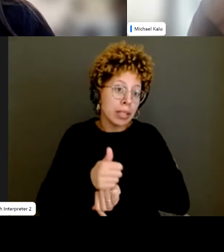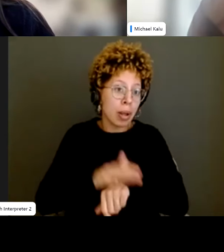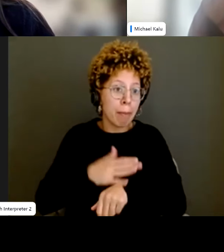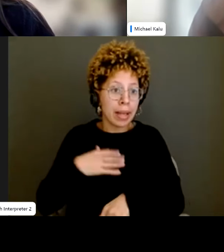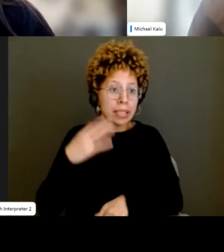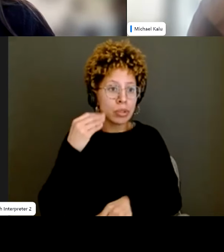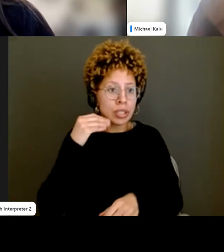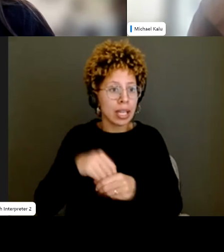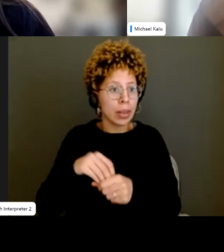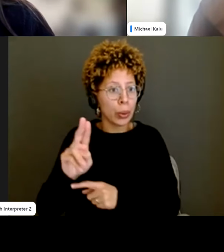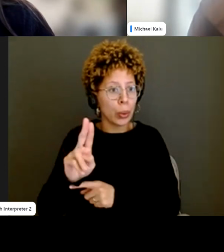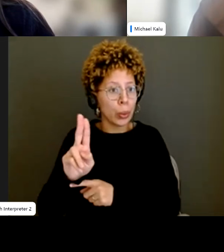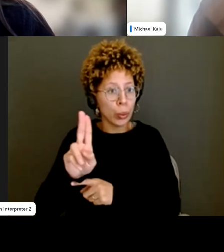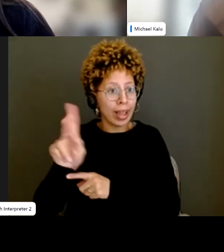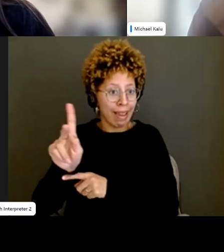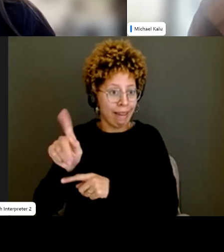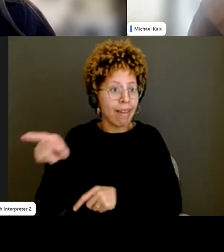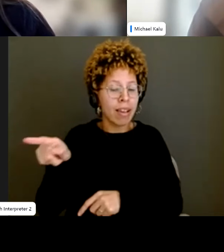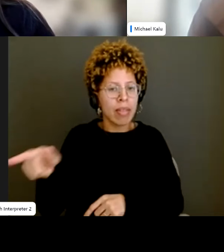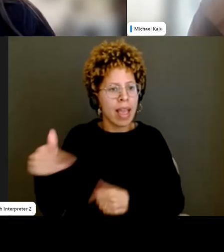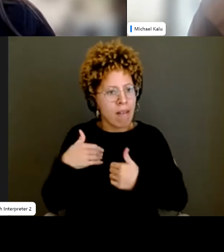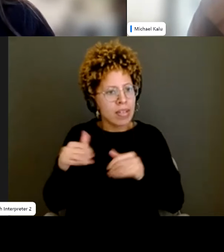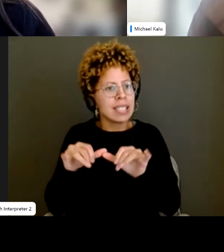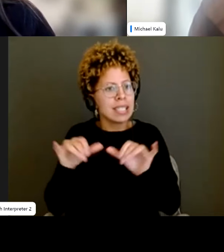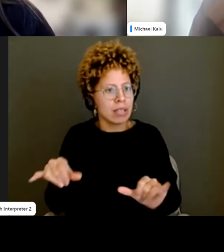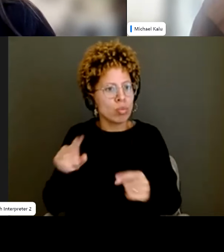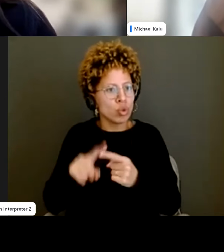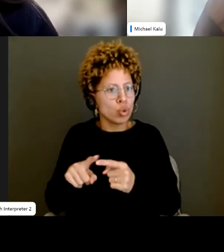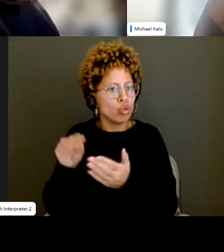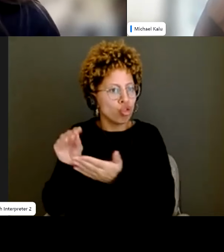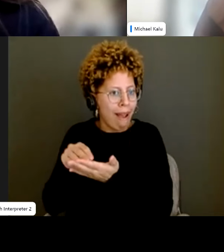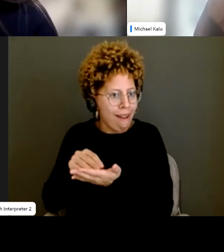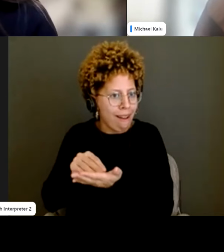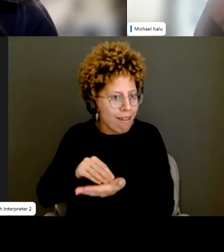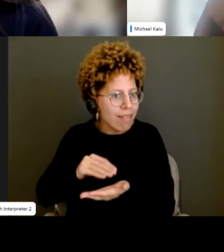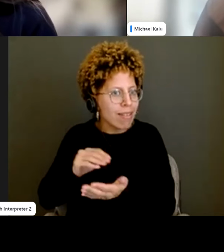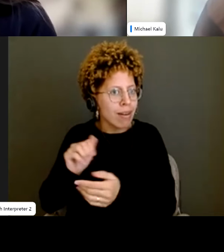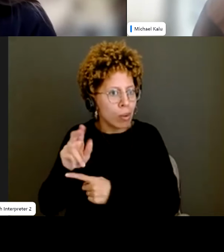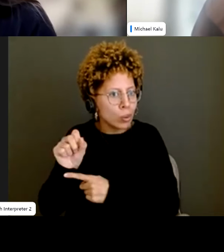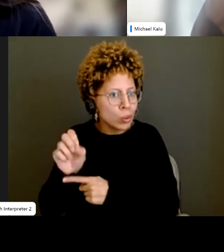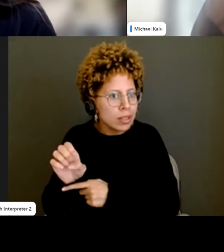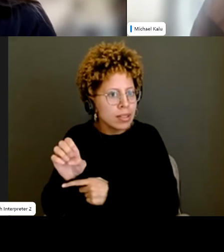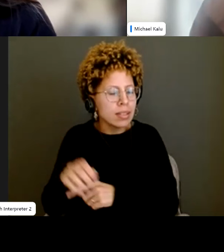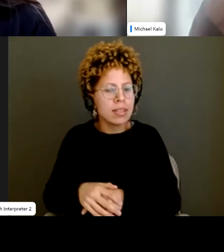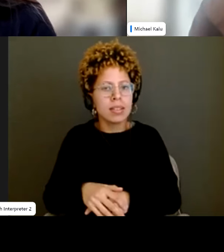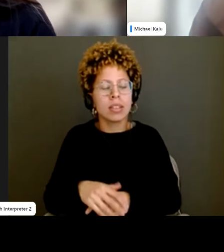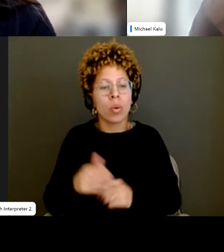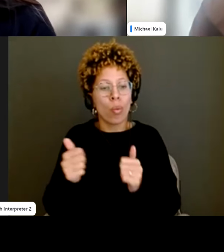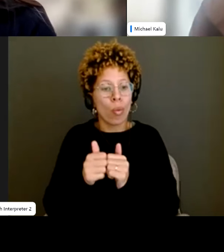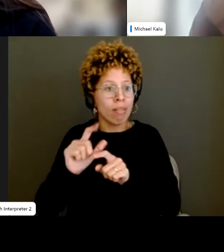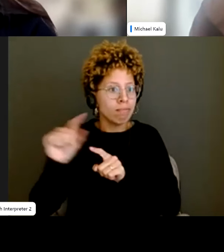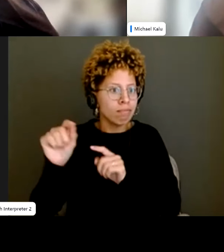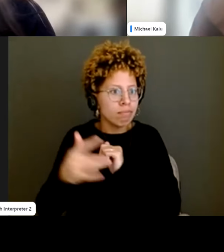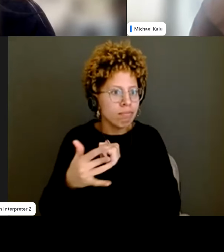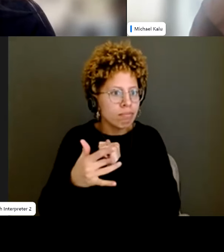a system on how to be able to track each of these abuses. And again, with the advance of technology, a typical example